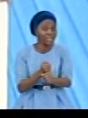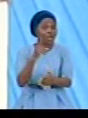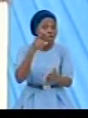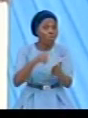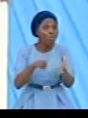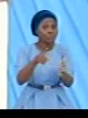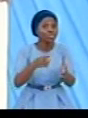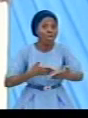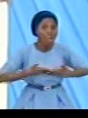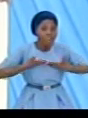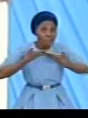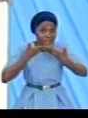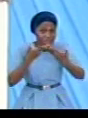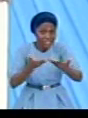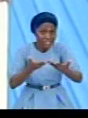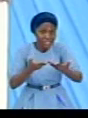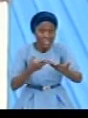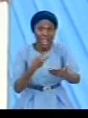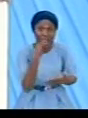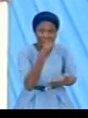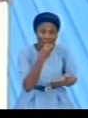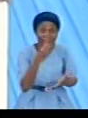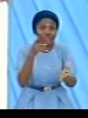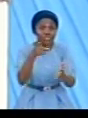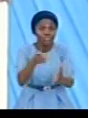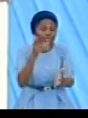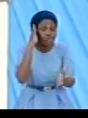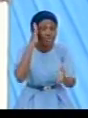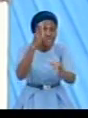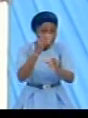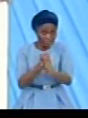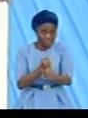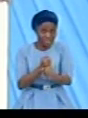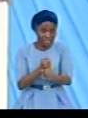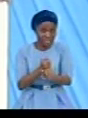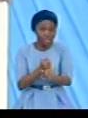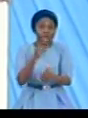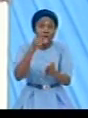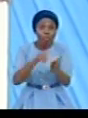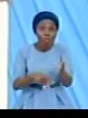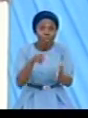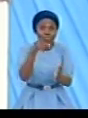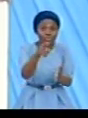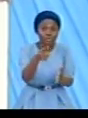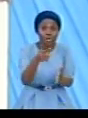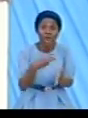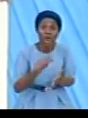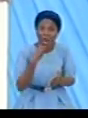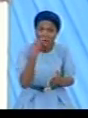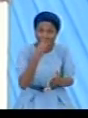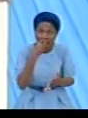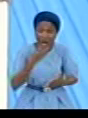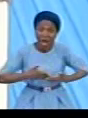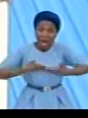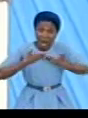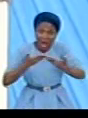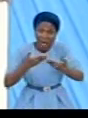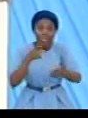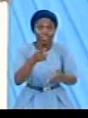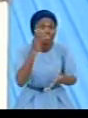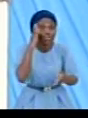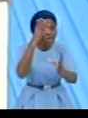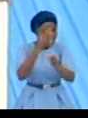confess, you possess. What you confess, you